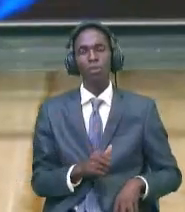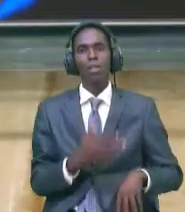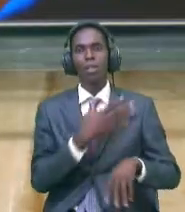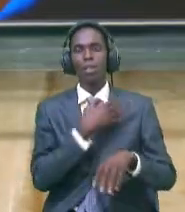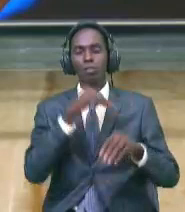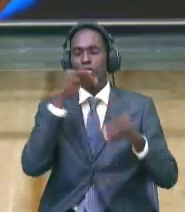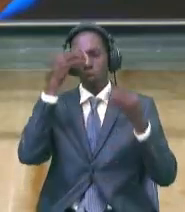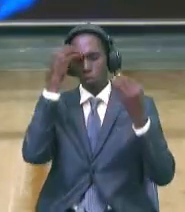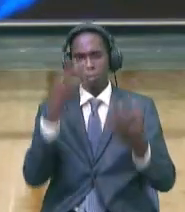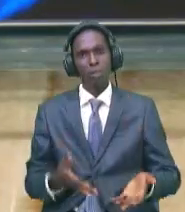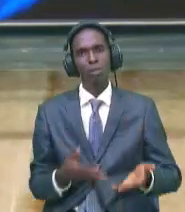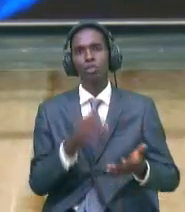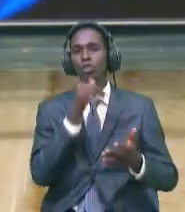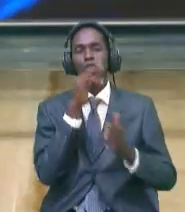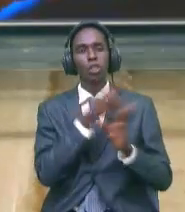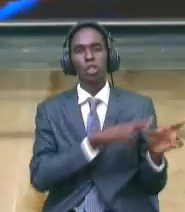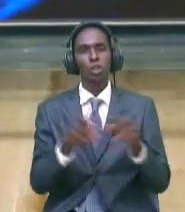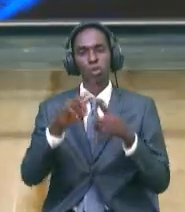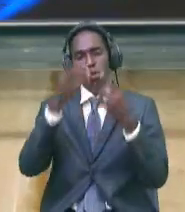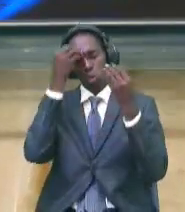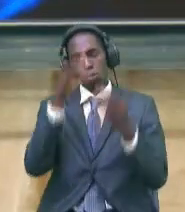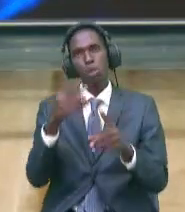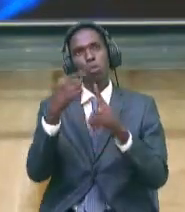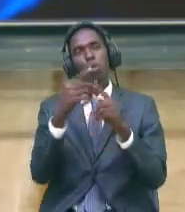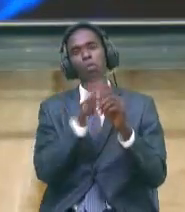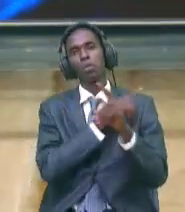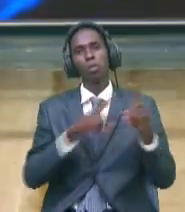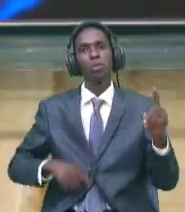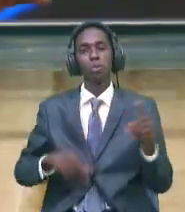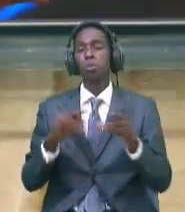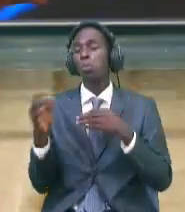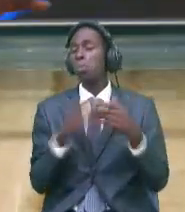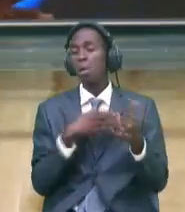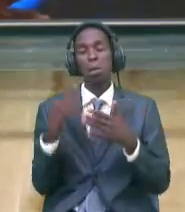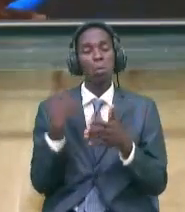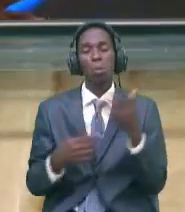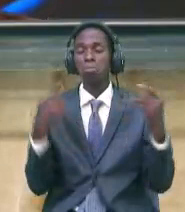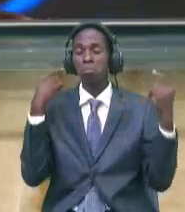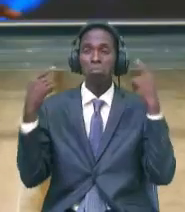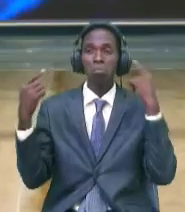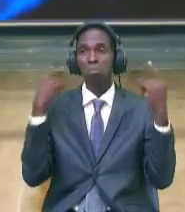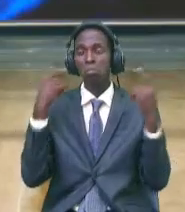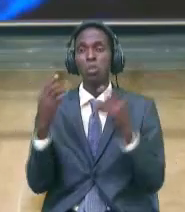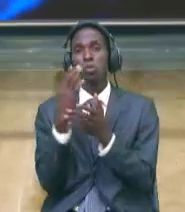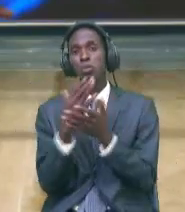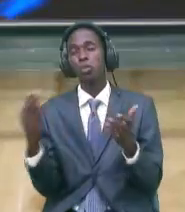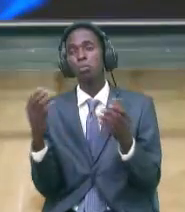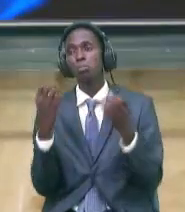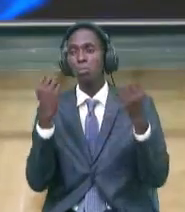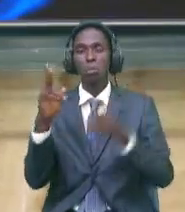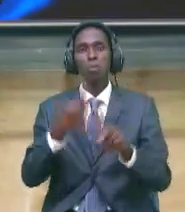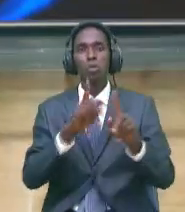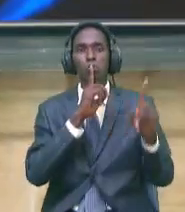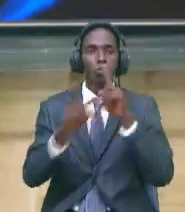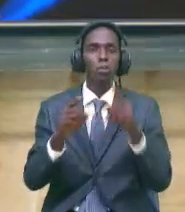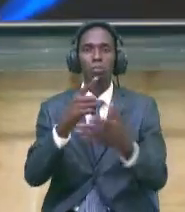going to listen to the Lord, no matter what they hear, and no matter the Spirit of God talking to them and telling them, this